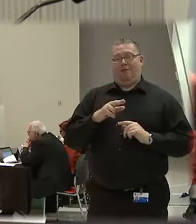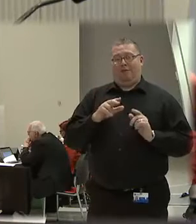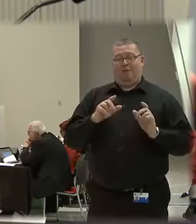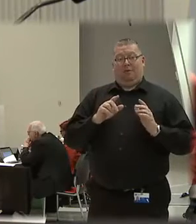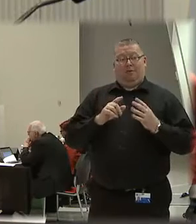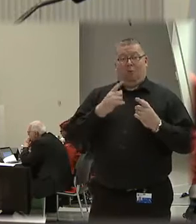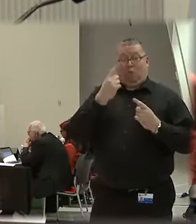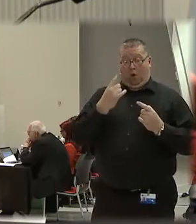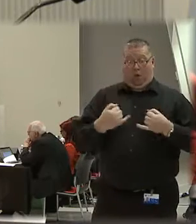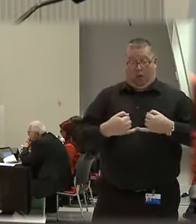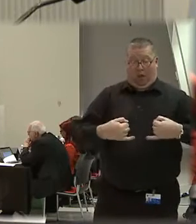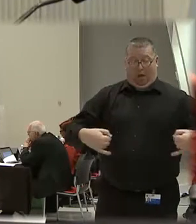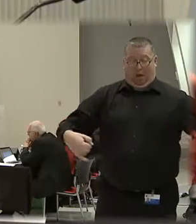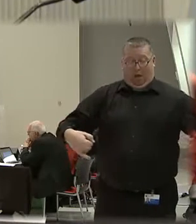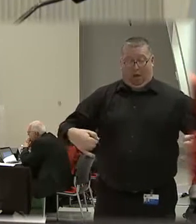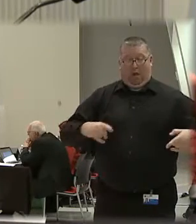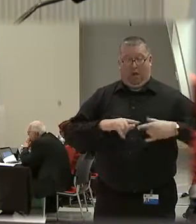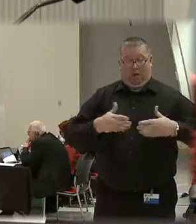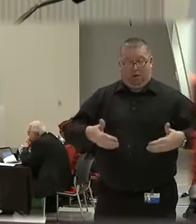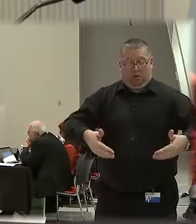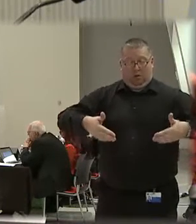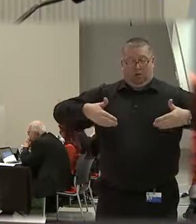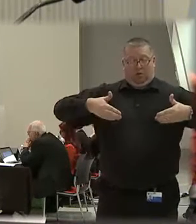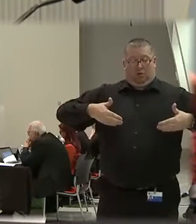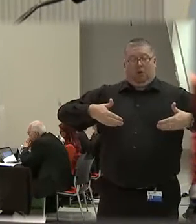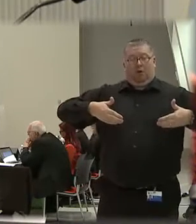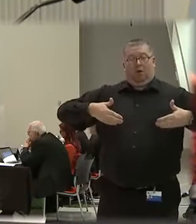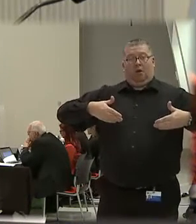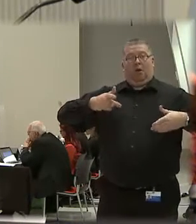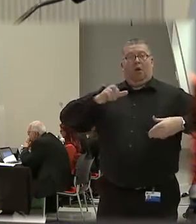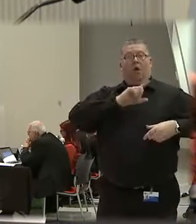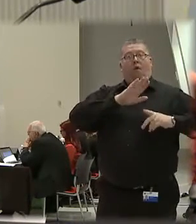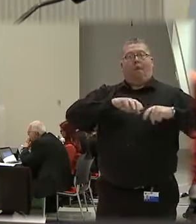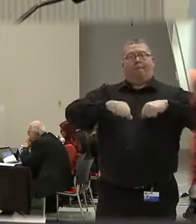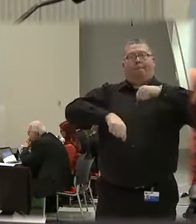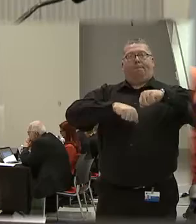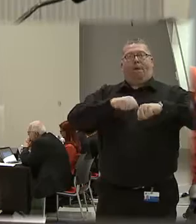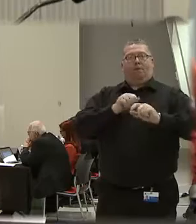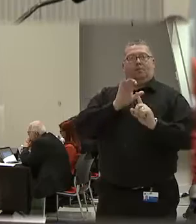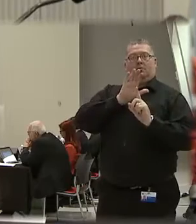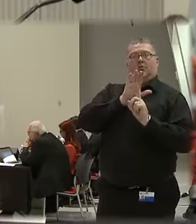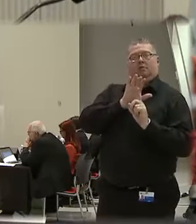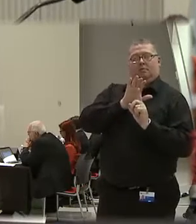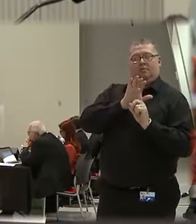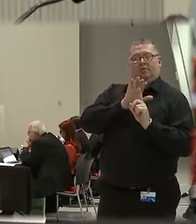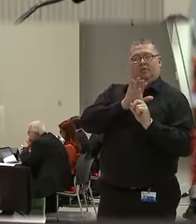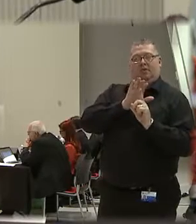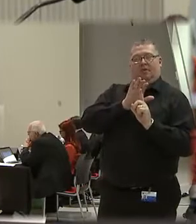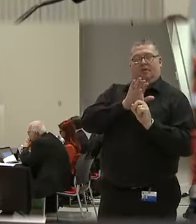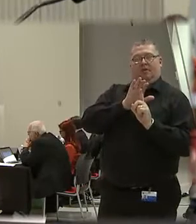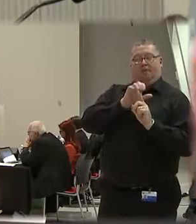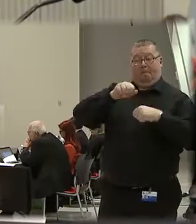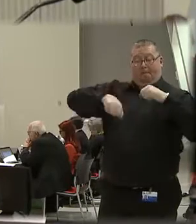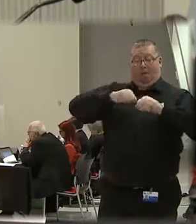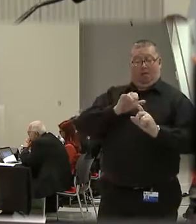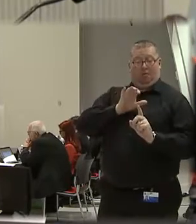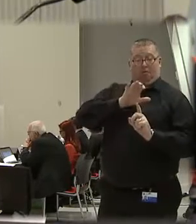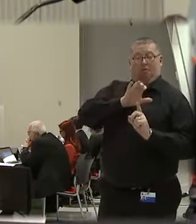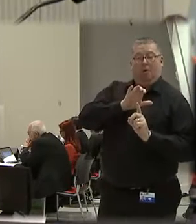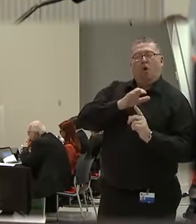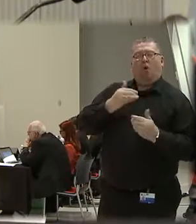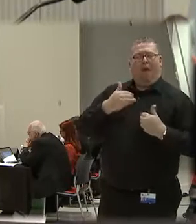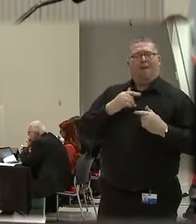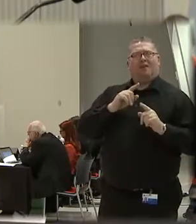second layer being the officers on the bicycles. And being on a bicycle, you don